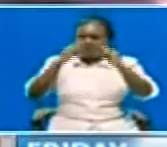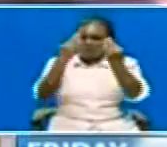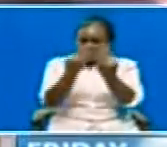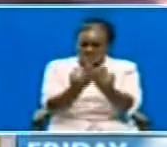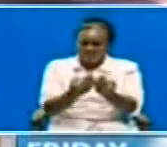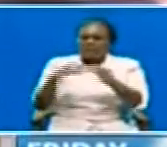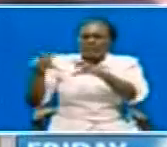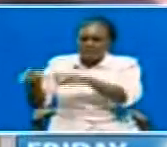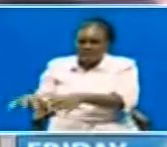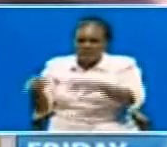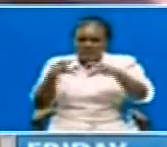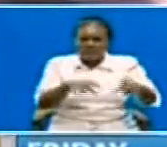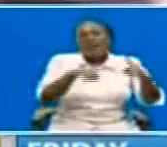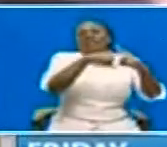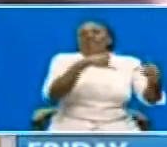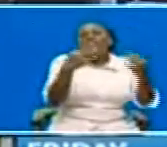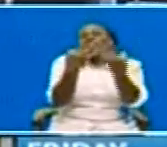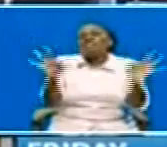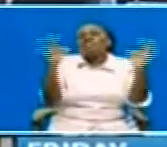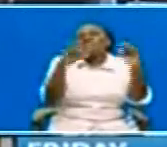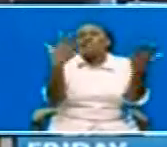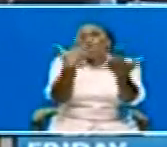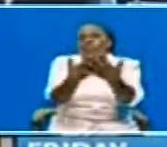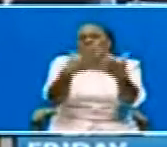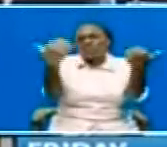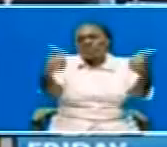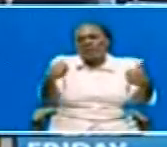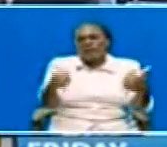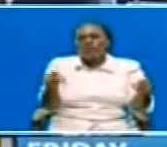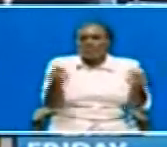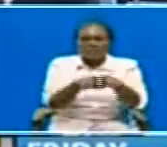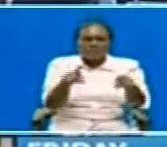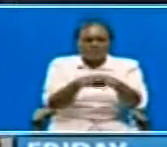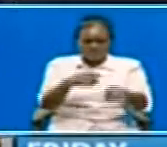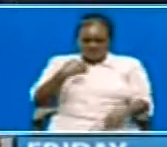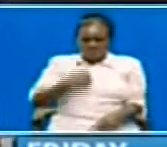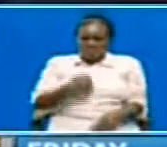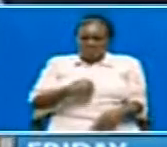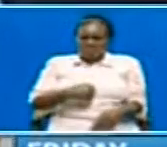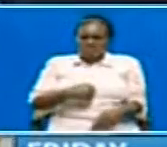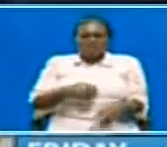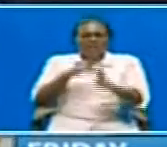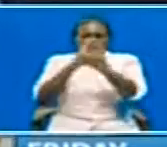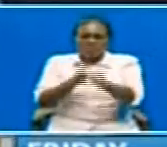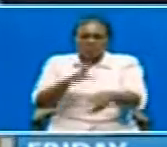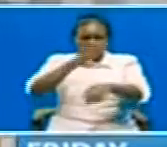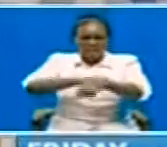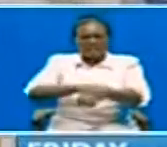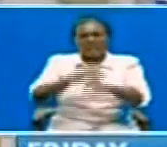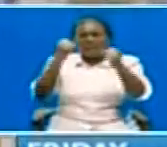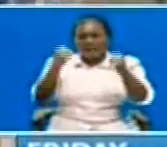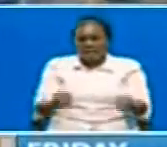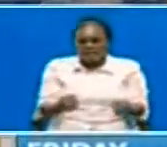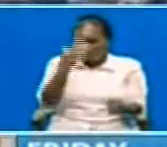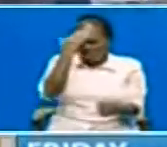to agonize as the alleged killer is yet to be apprehended. Even securing her post-mortem results has been a hassle, given the fact